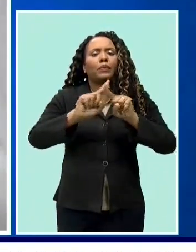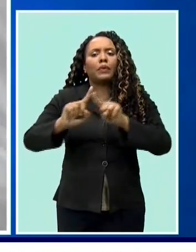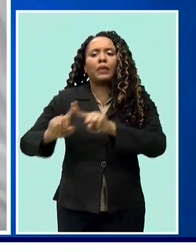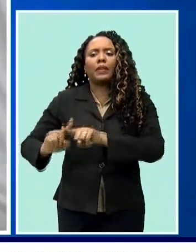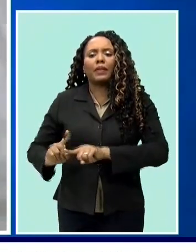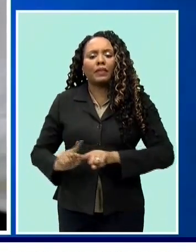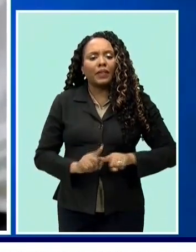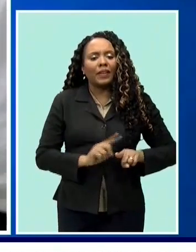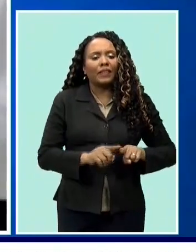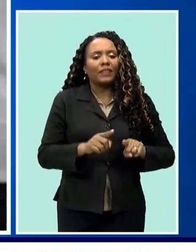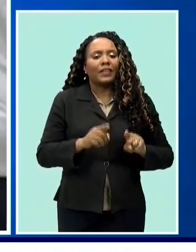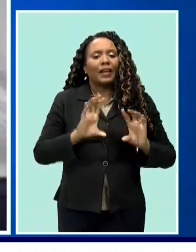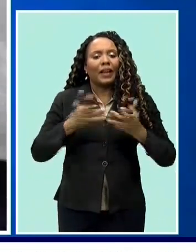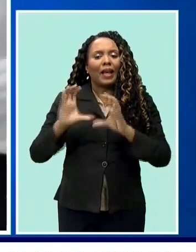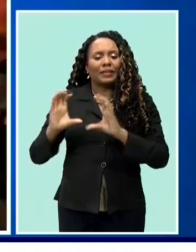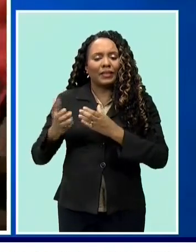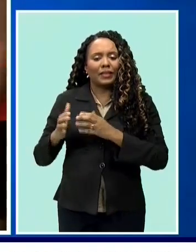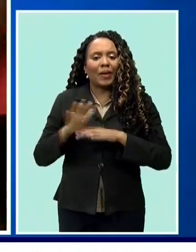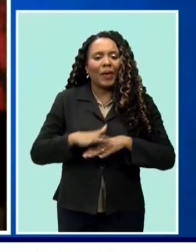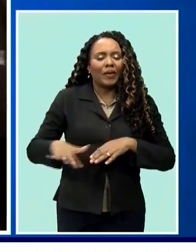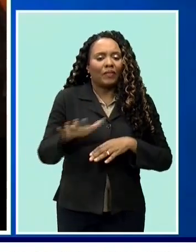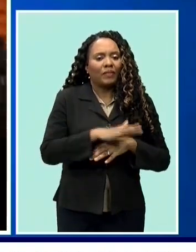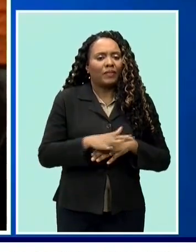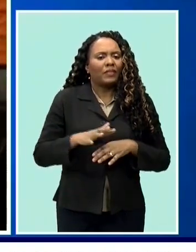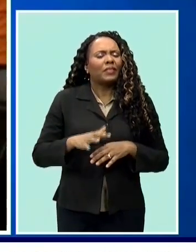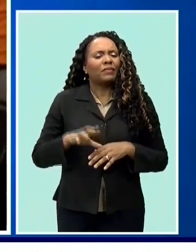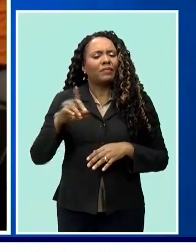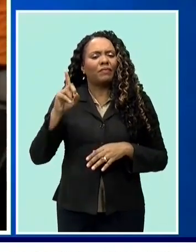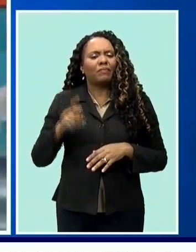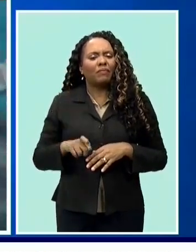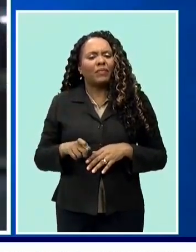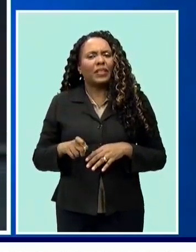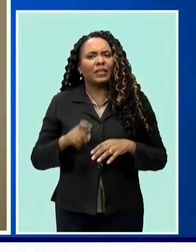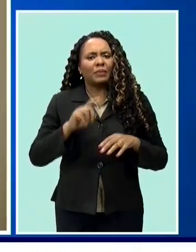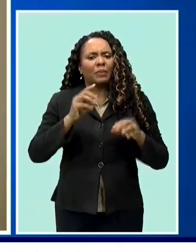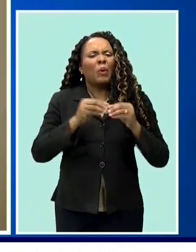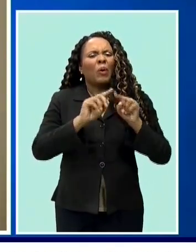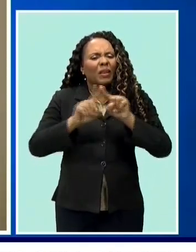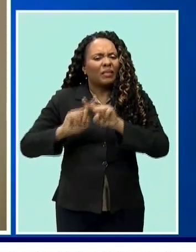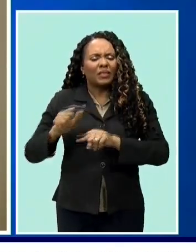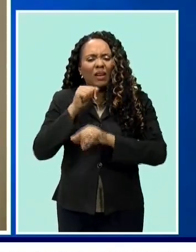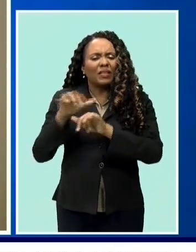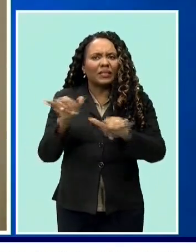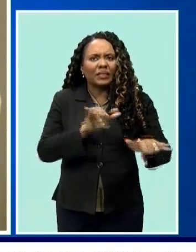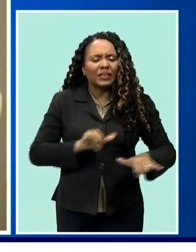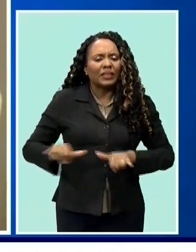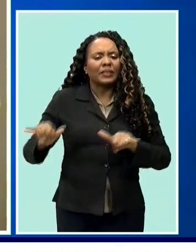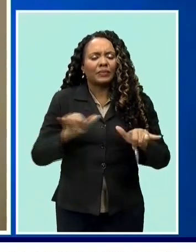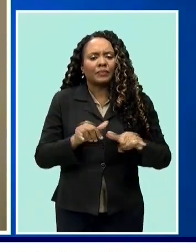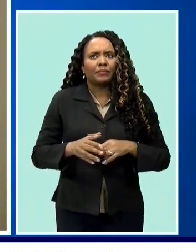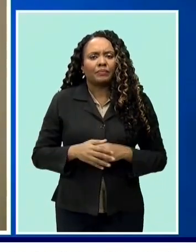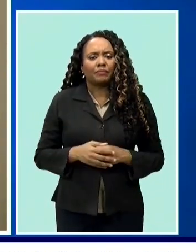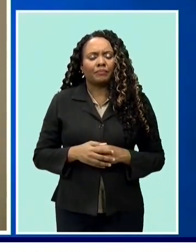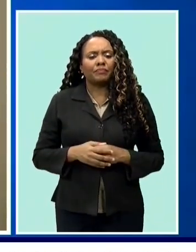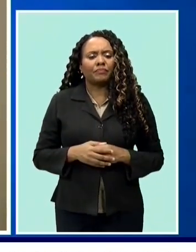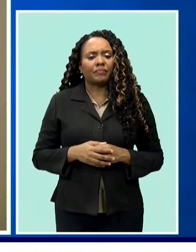Barbados must do more to help CARICOM's most impoverished member state, Haiti. It is a place